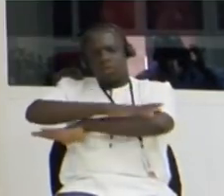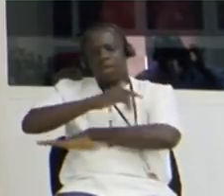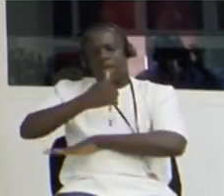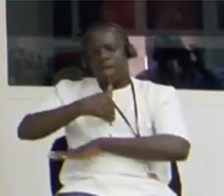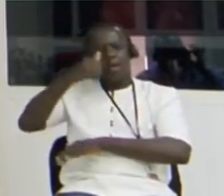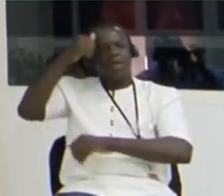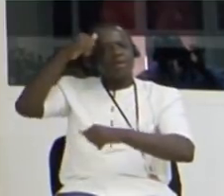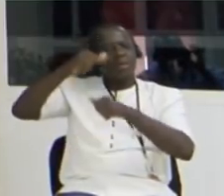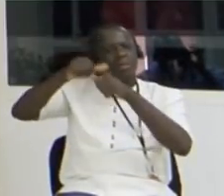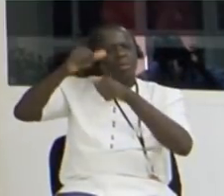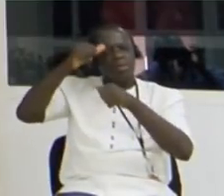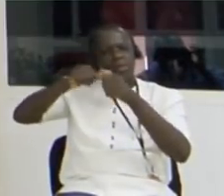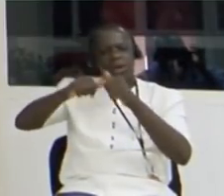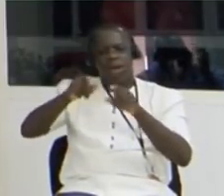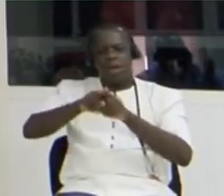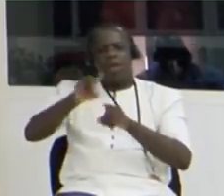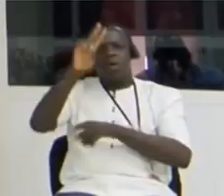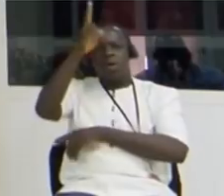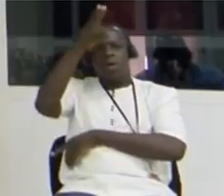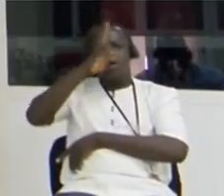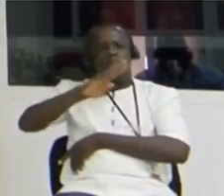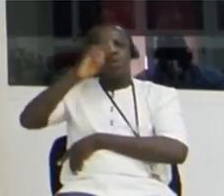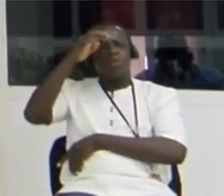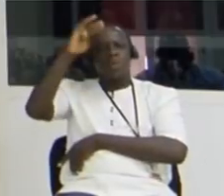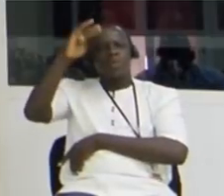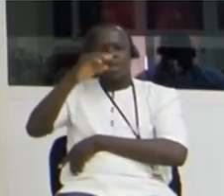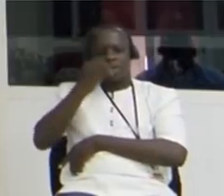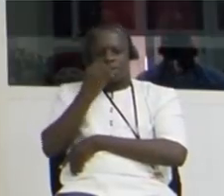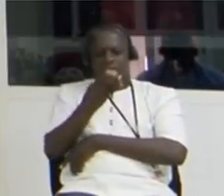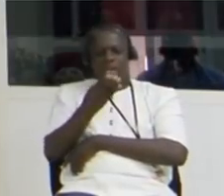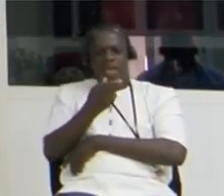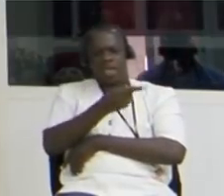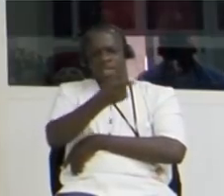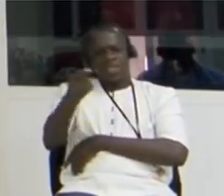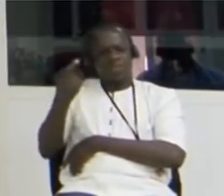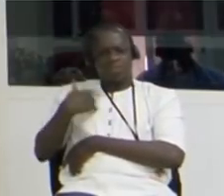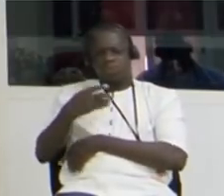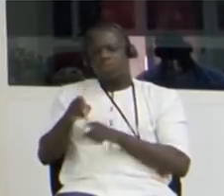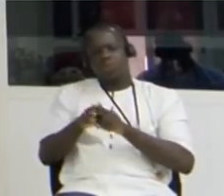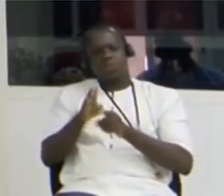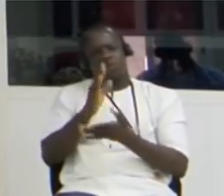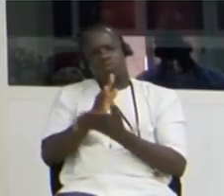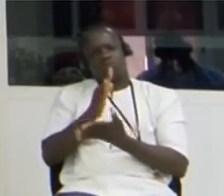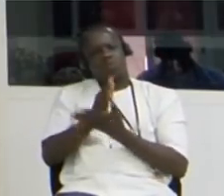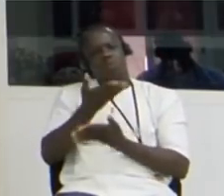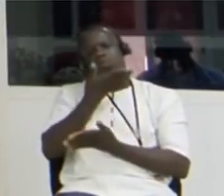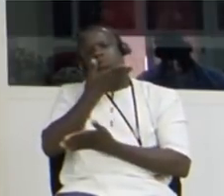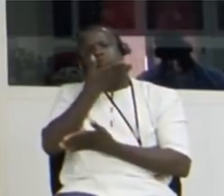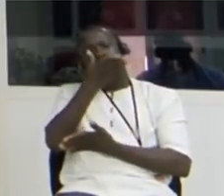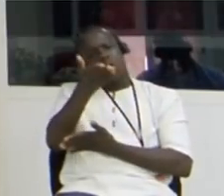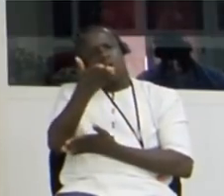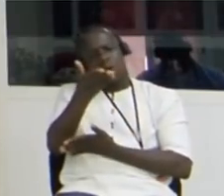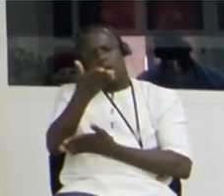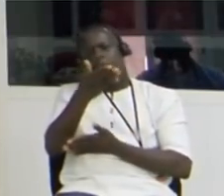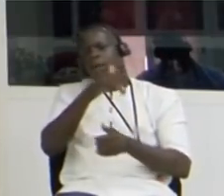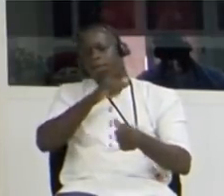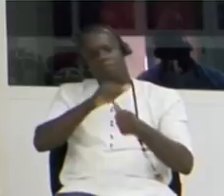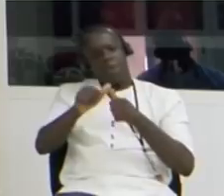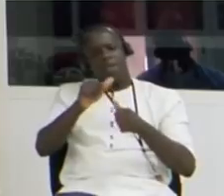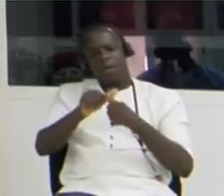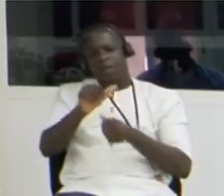the minister, honorable minister, saying, "These guys are a bit young. I think it's important for us. It's proper for us to